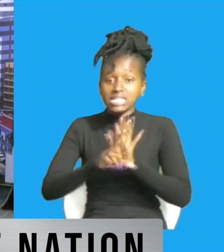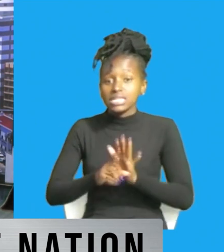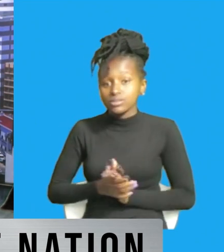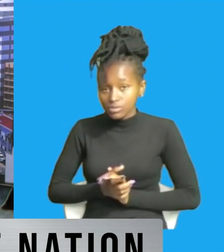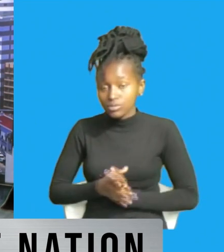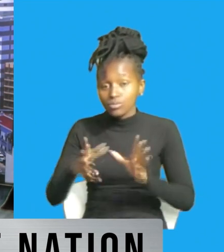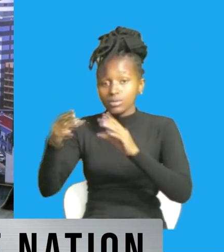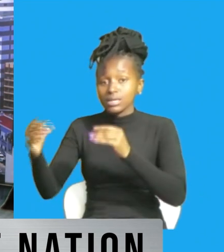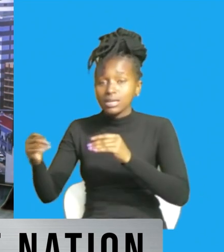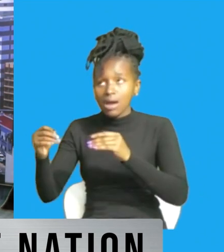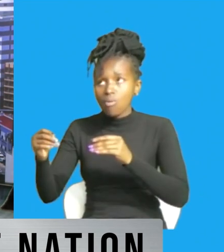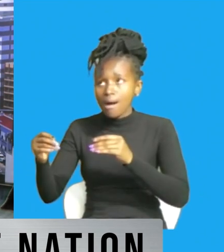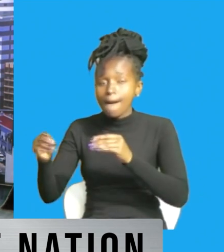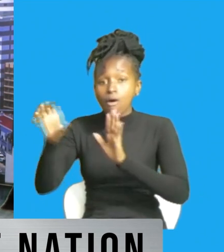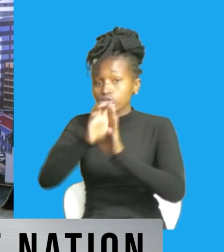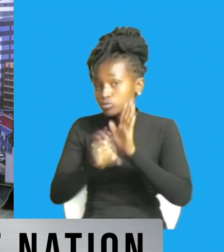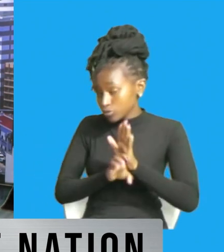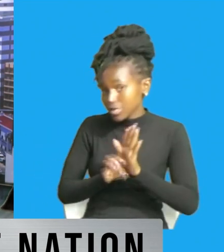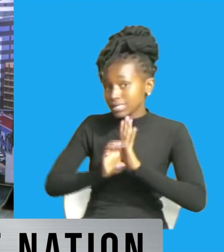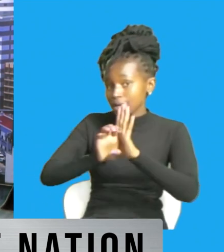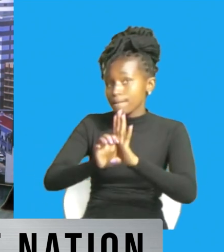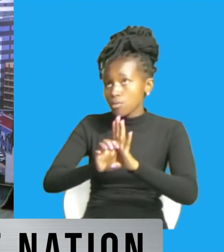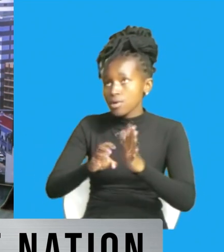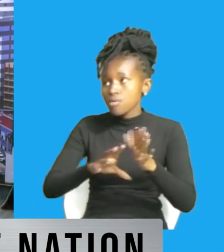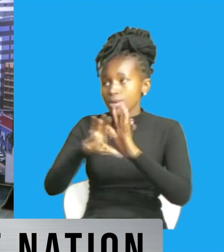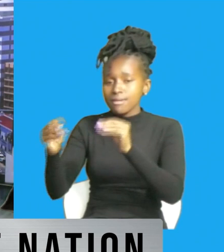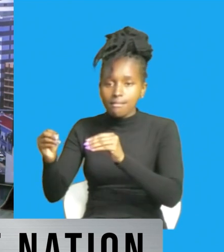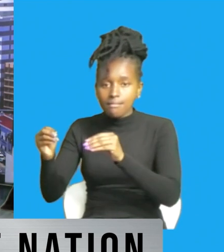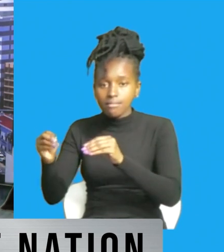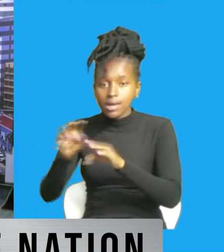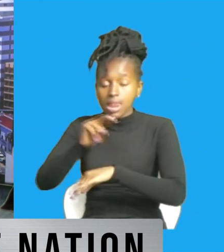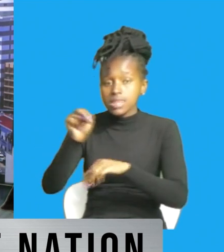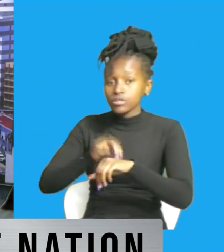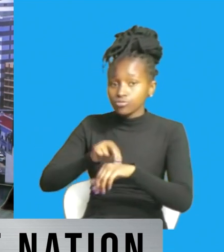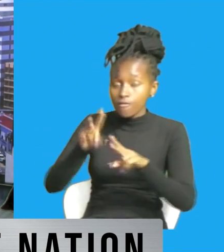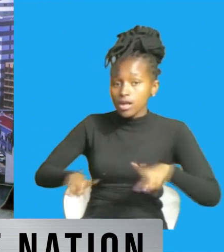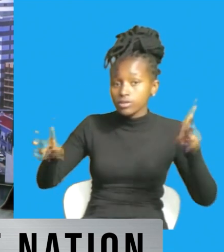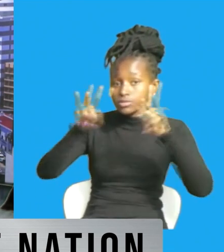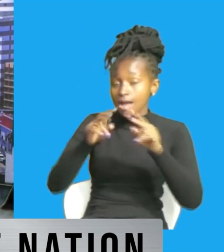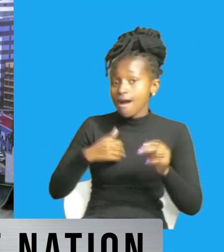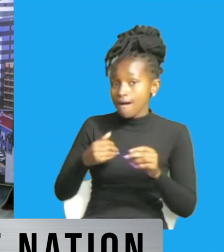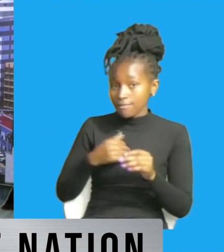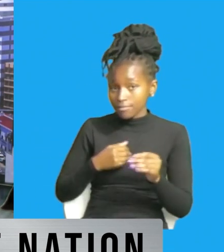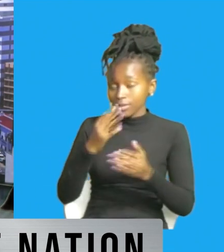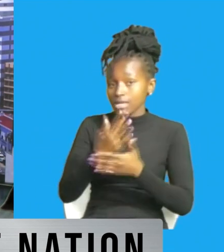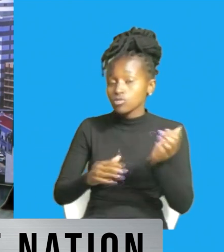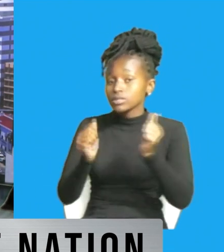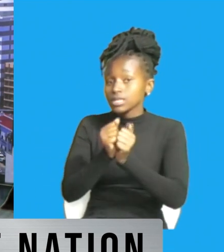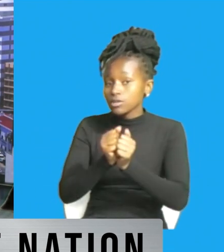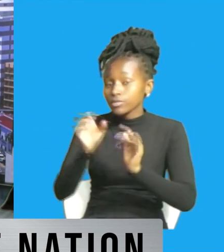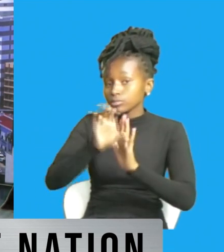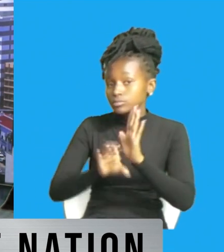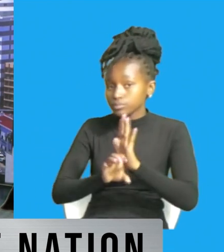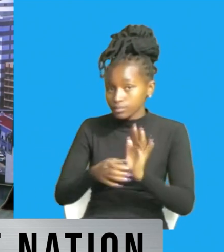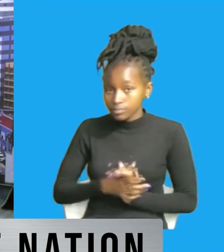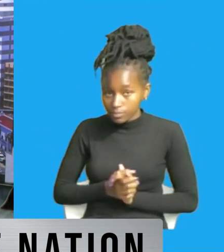katiba, uende kwa, wacha nichukue example ya national values. Tuko na article 10 of the constitution, national